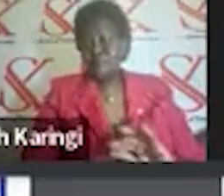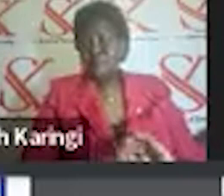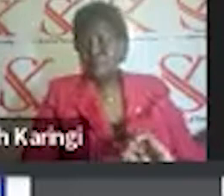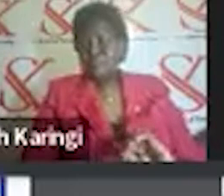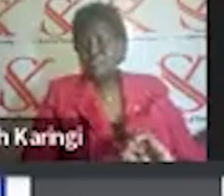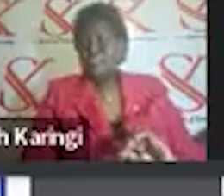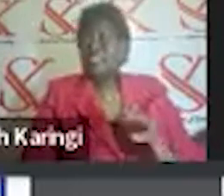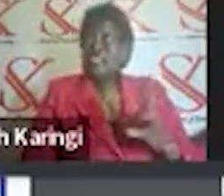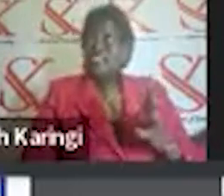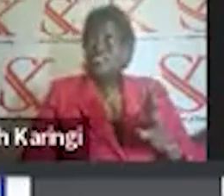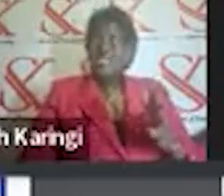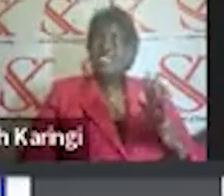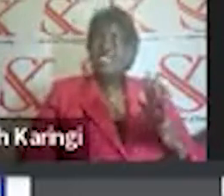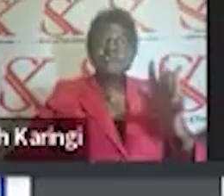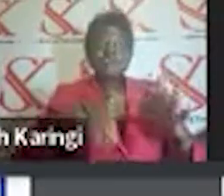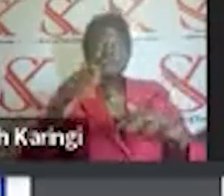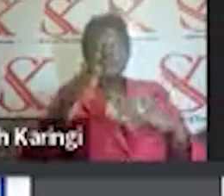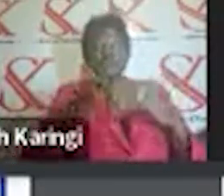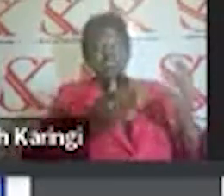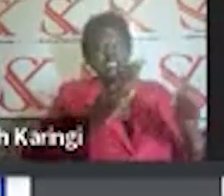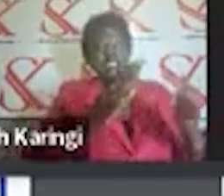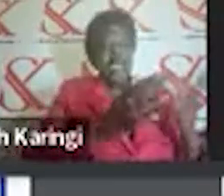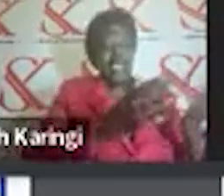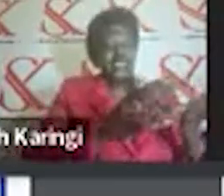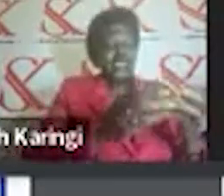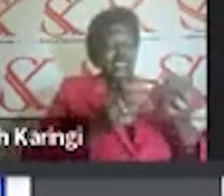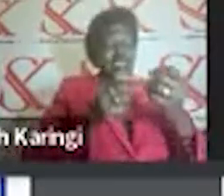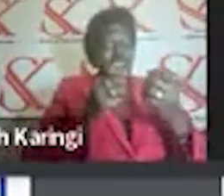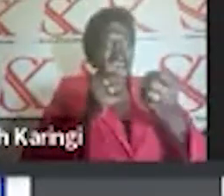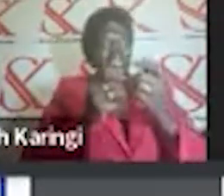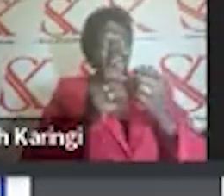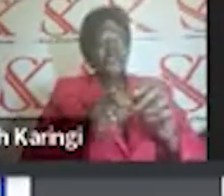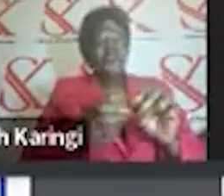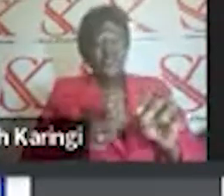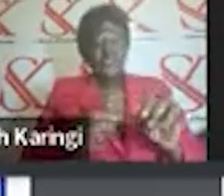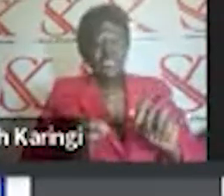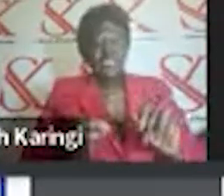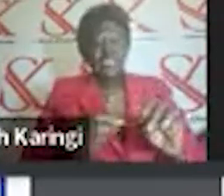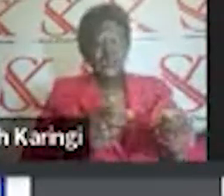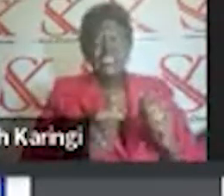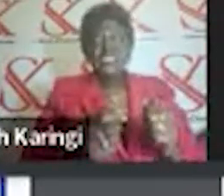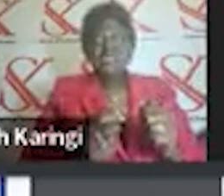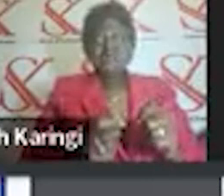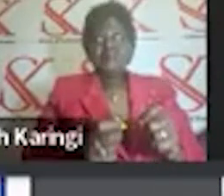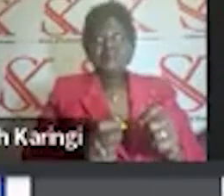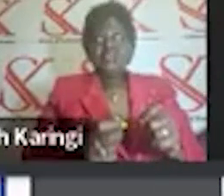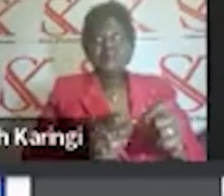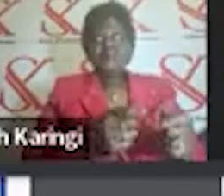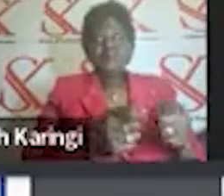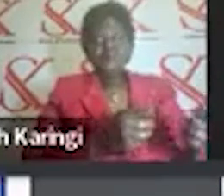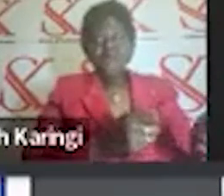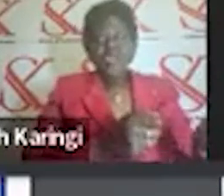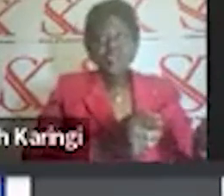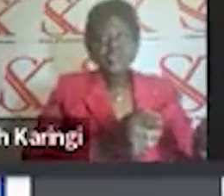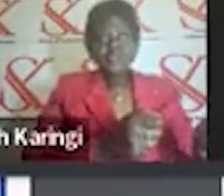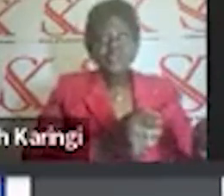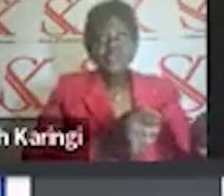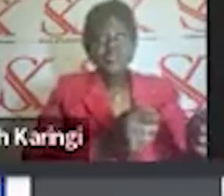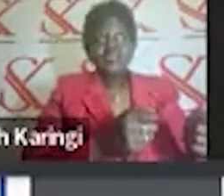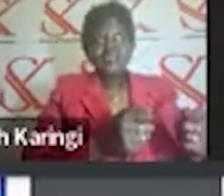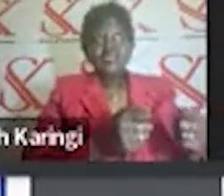there. And then, as now they were trying to present to us, I told my daughter in Swahili, Ebu